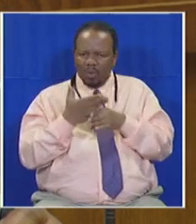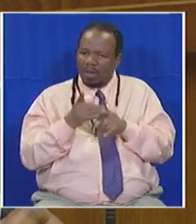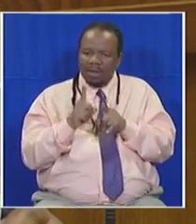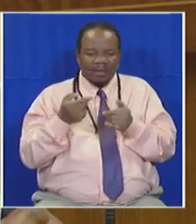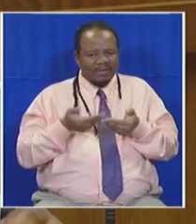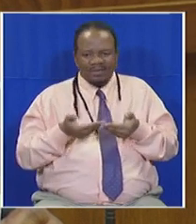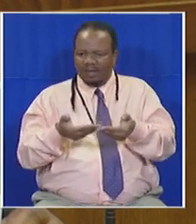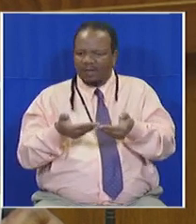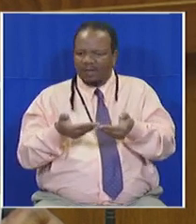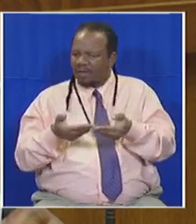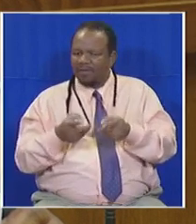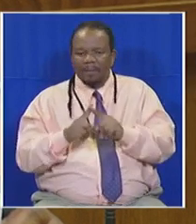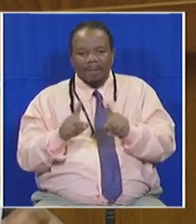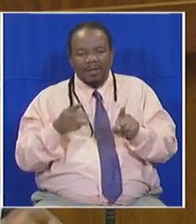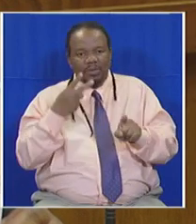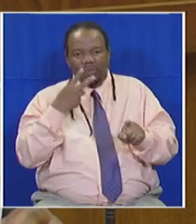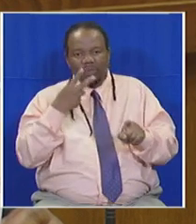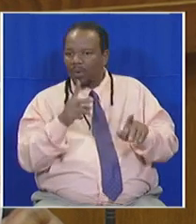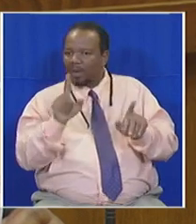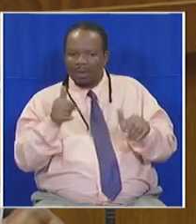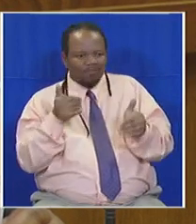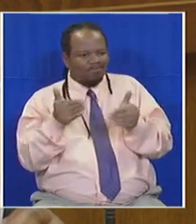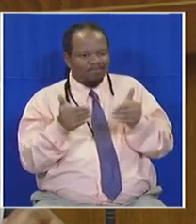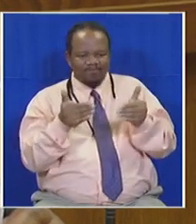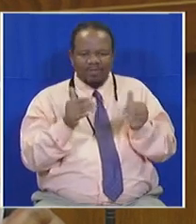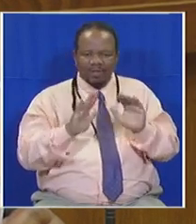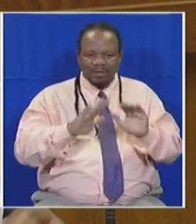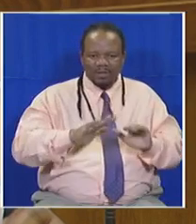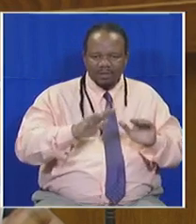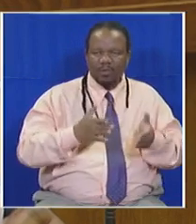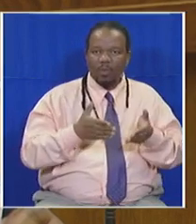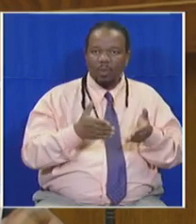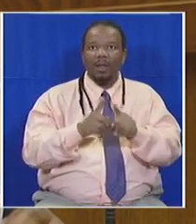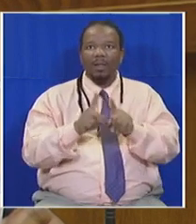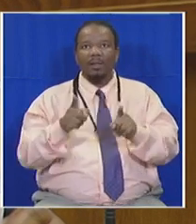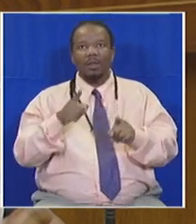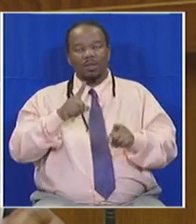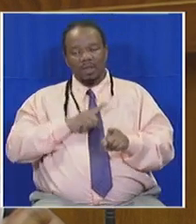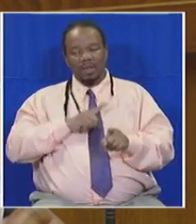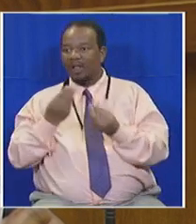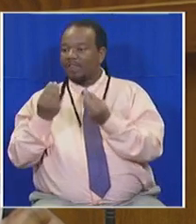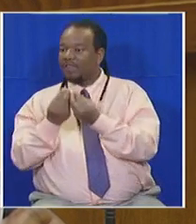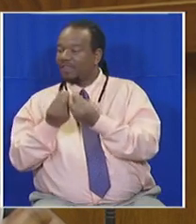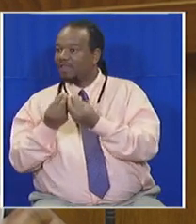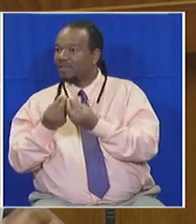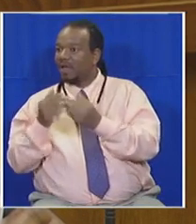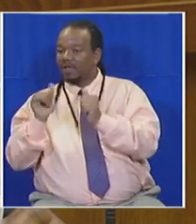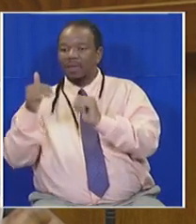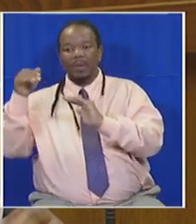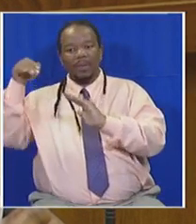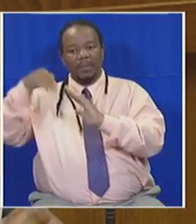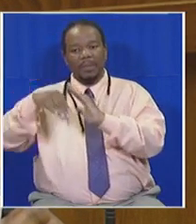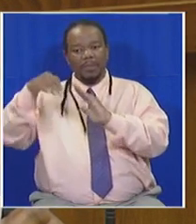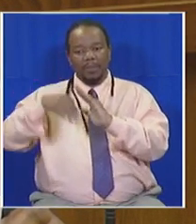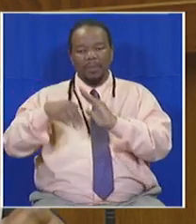infrastructure in a cost-effective and sustainable manner. As a consequence, there's a rapid deterioration of assets which they found